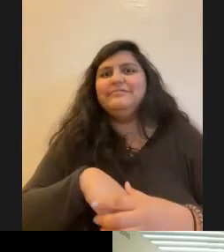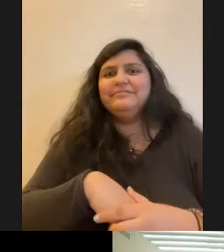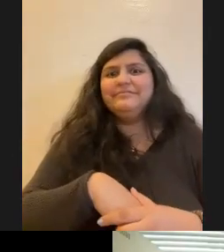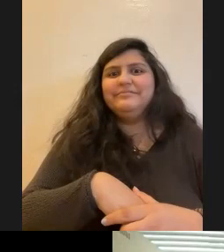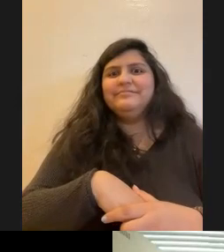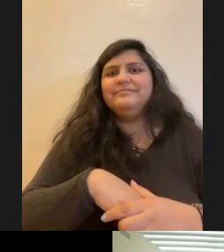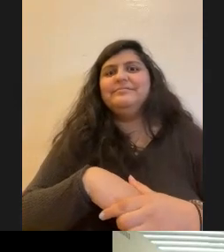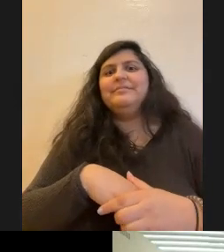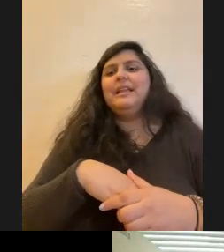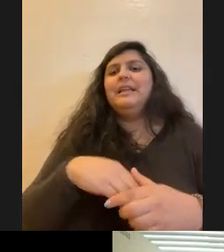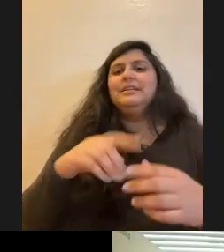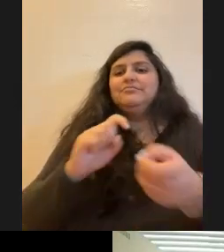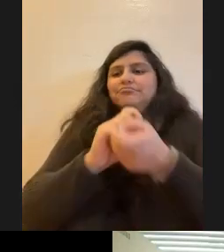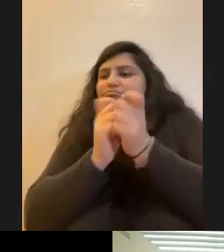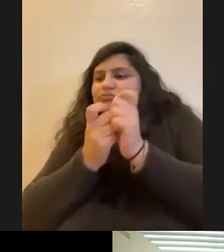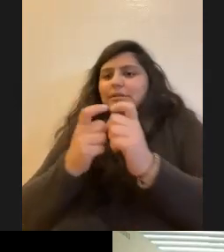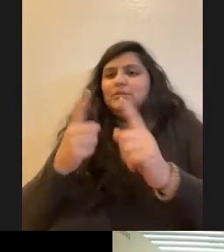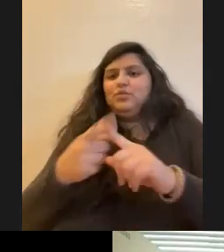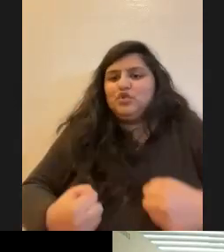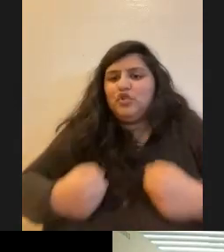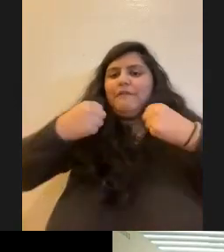adaptations to be able to survive in that kind of environment.